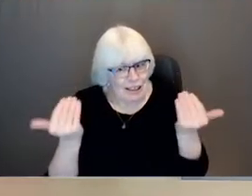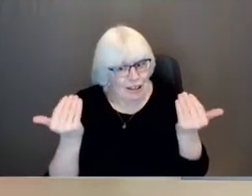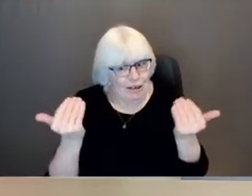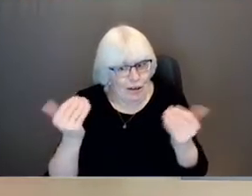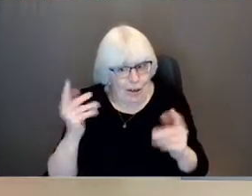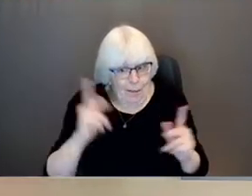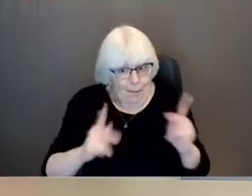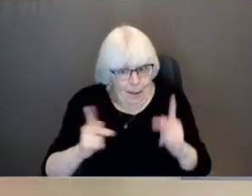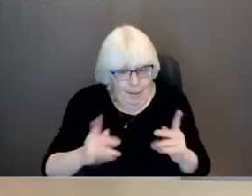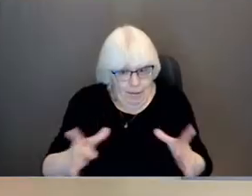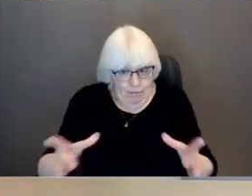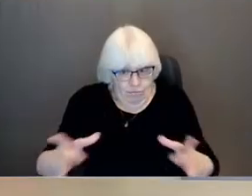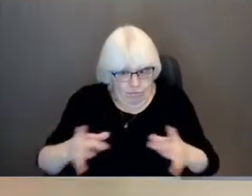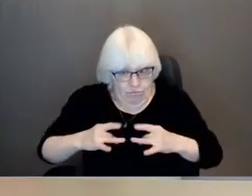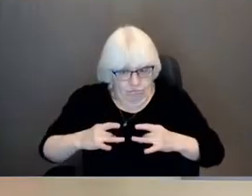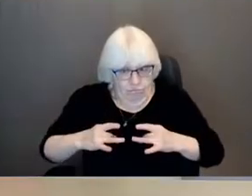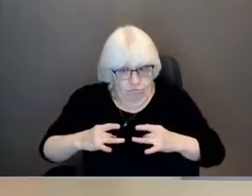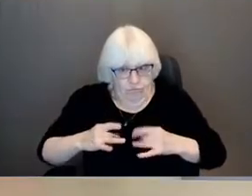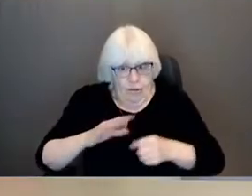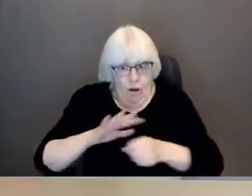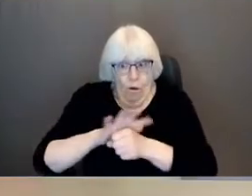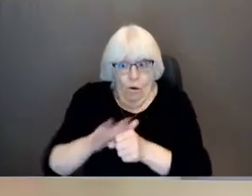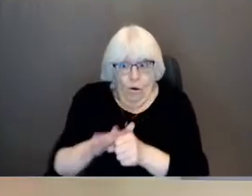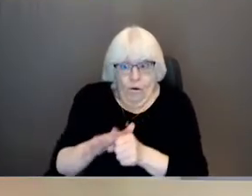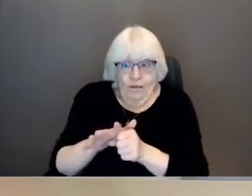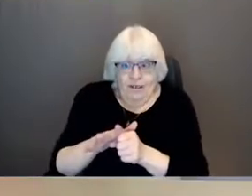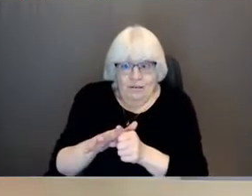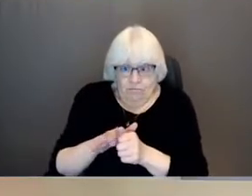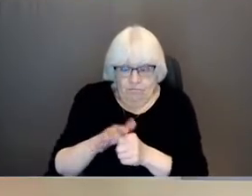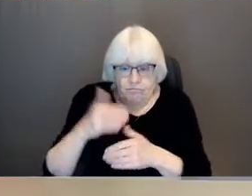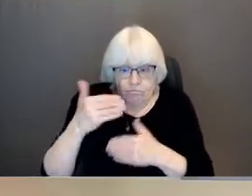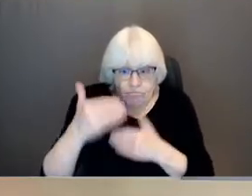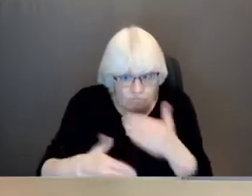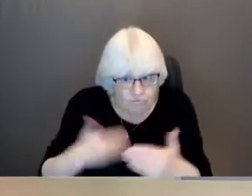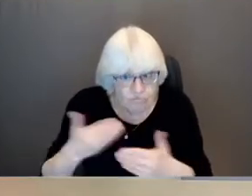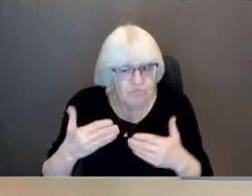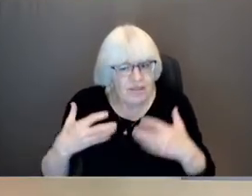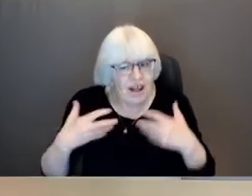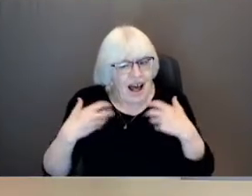Mm-hmm. So, it's a good question. So at one point we were